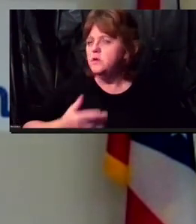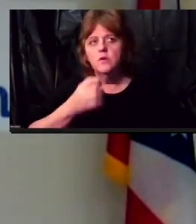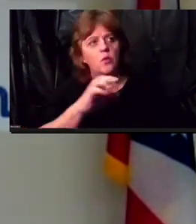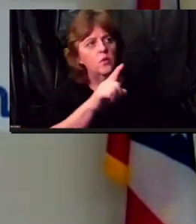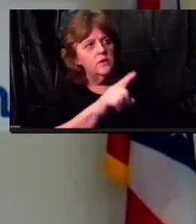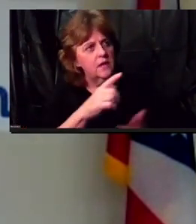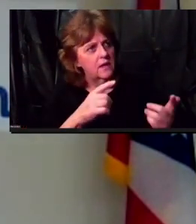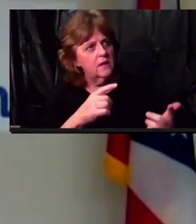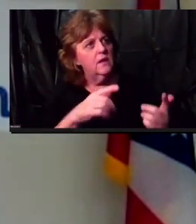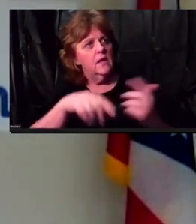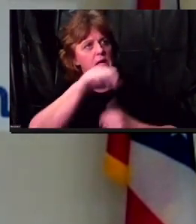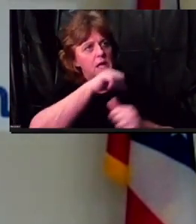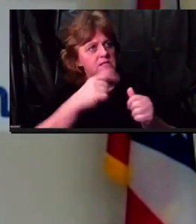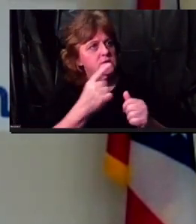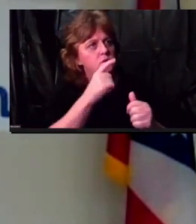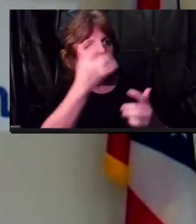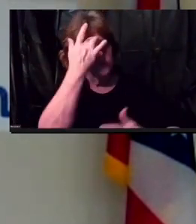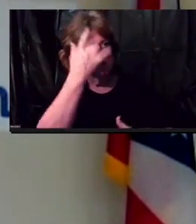been sick, or